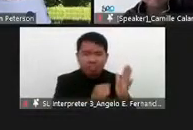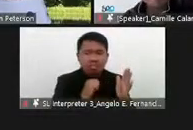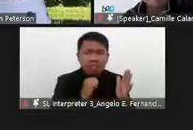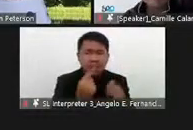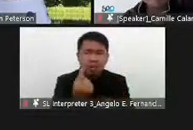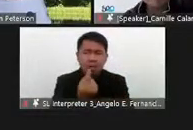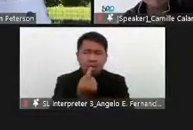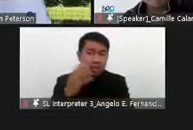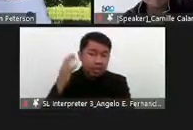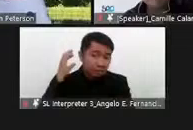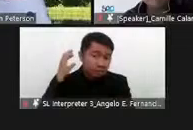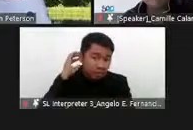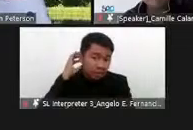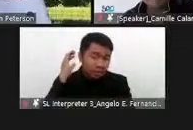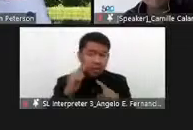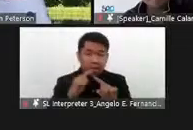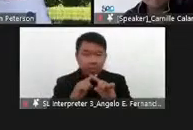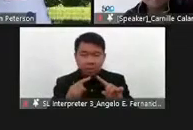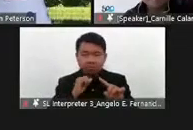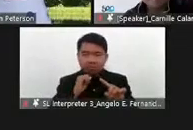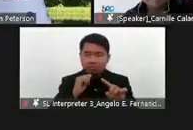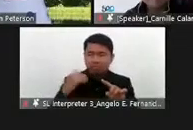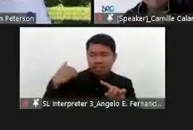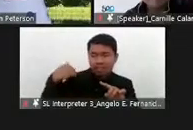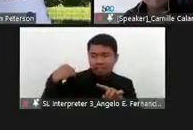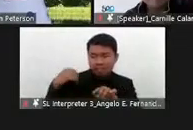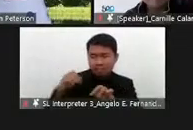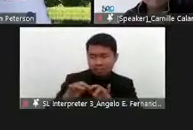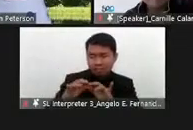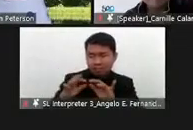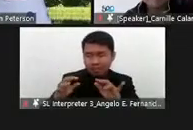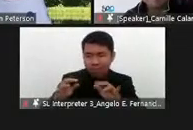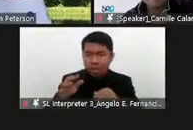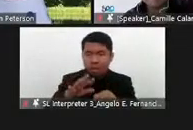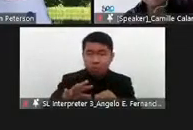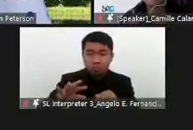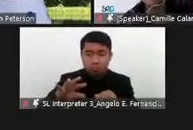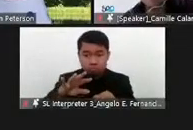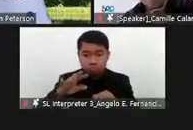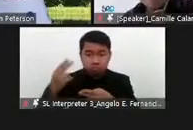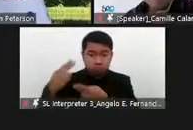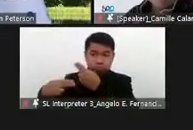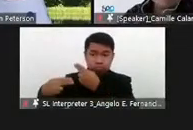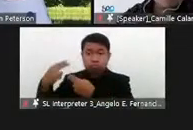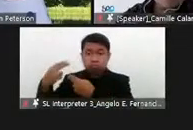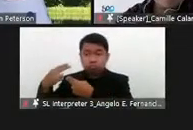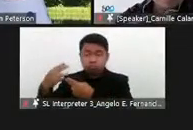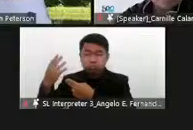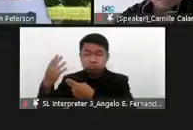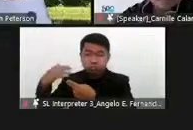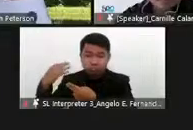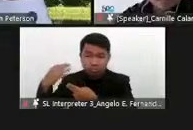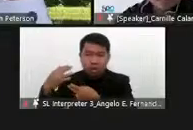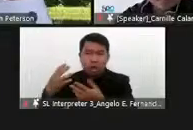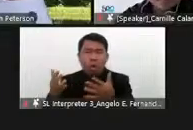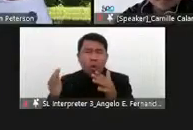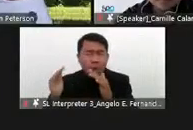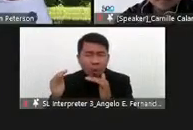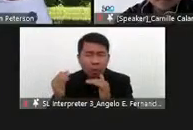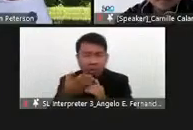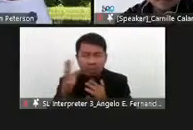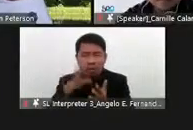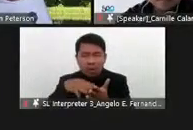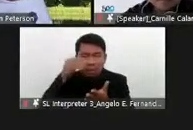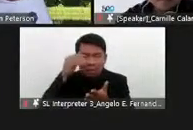covered so far in terms of the underwater cultural heritage. And I hope you learned a lot. And as John would have